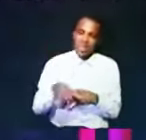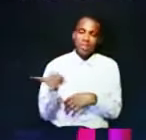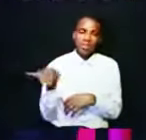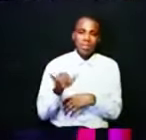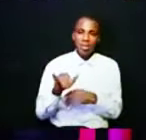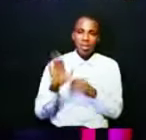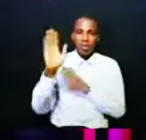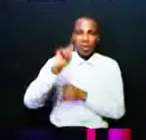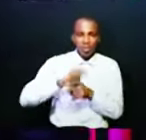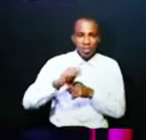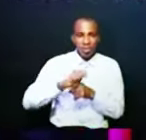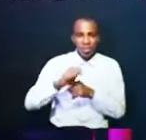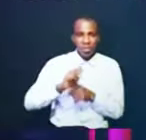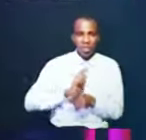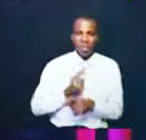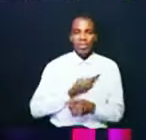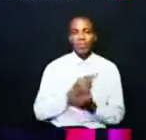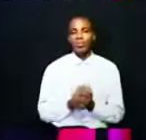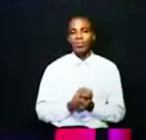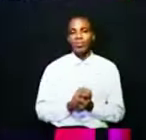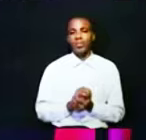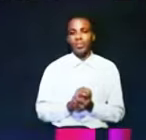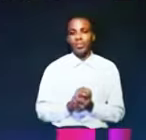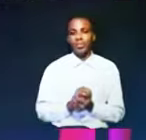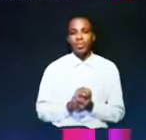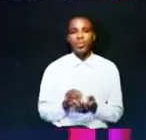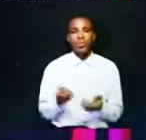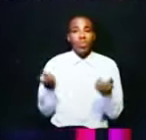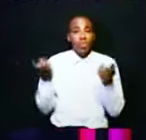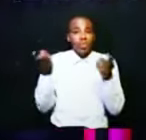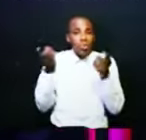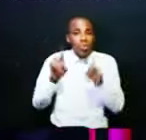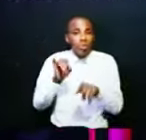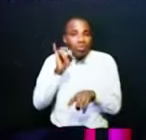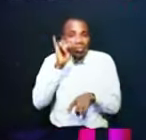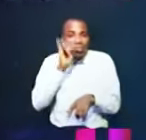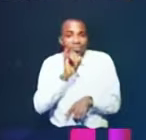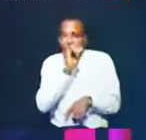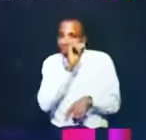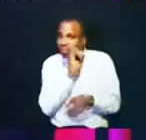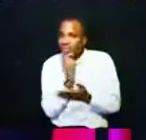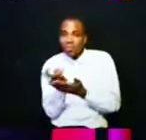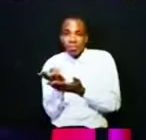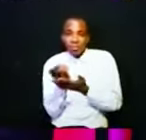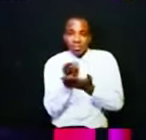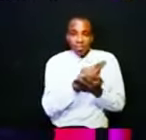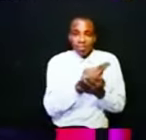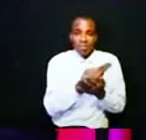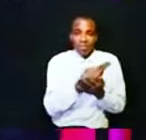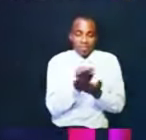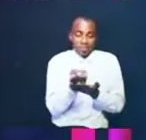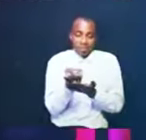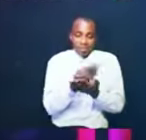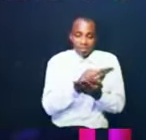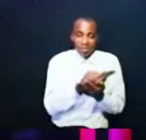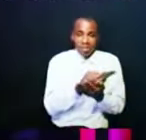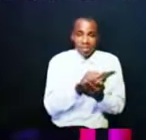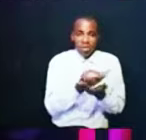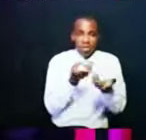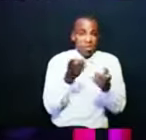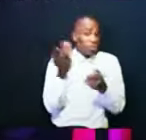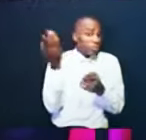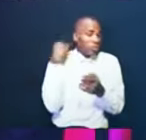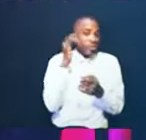Now, when Israel returned to from Babylon returned from Ezra to